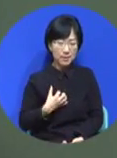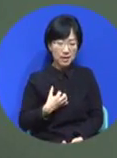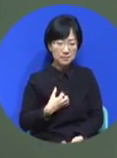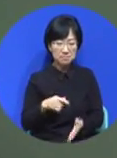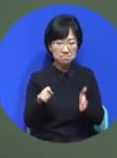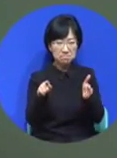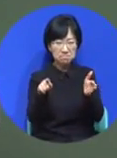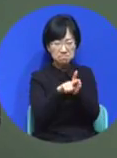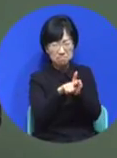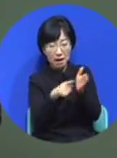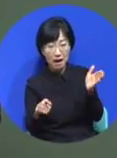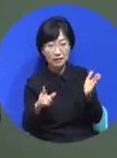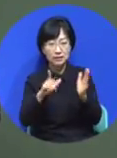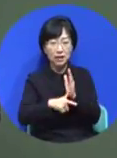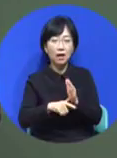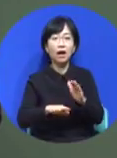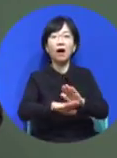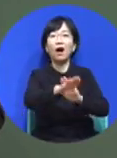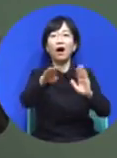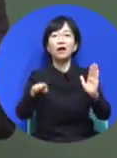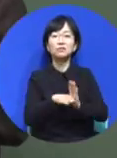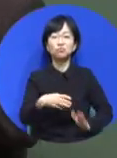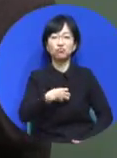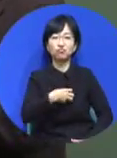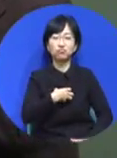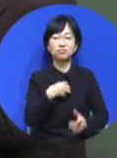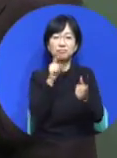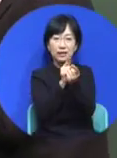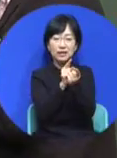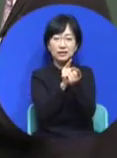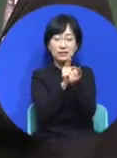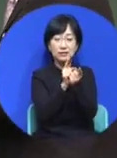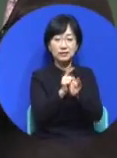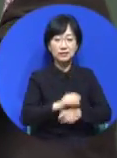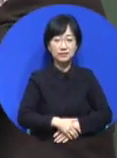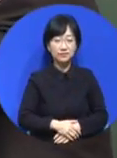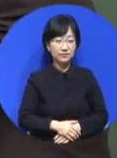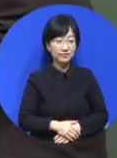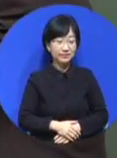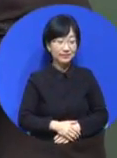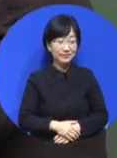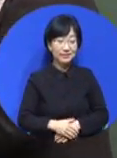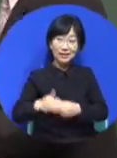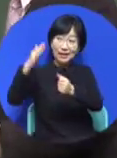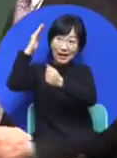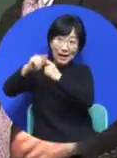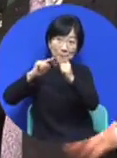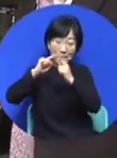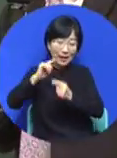After Abraham had the disbelief in him, great crisis came upon his family.